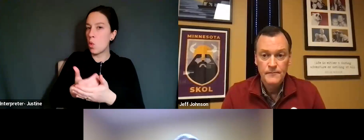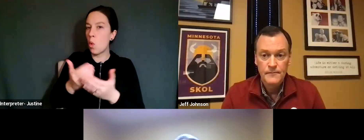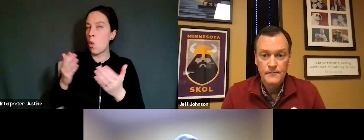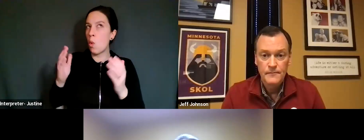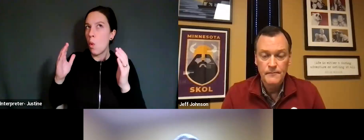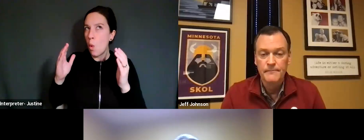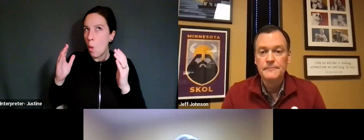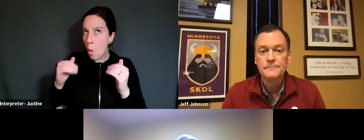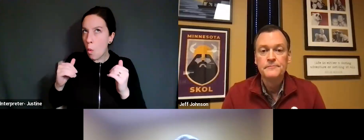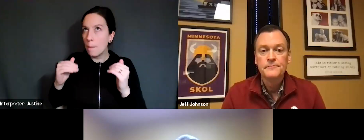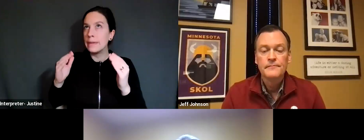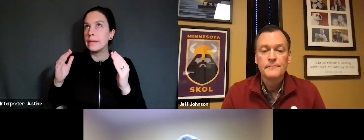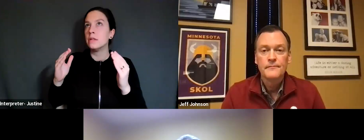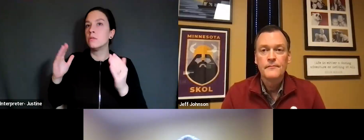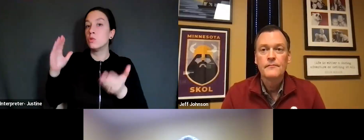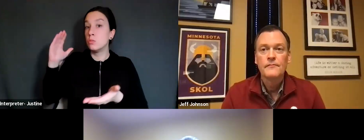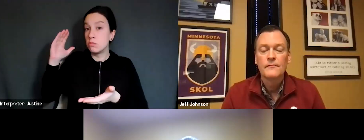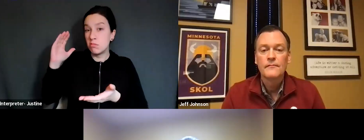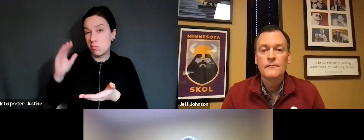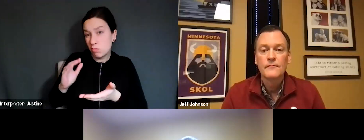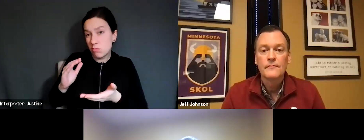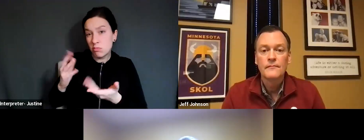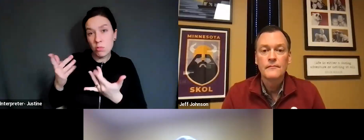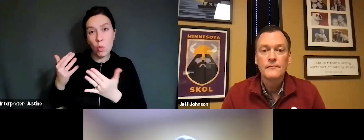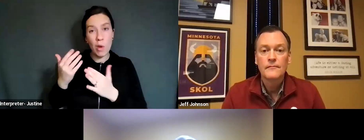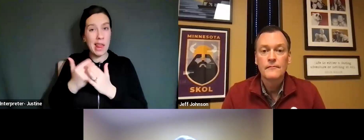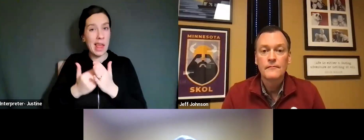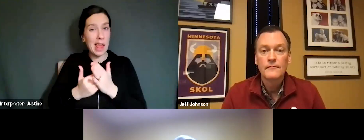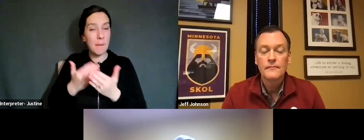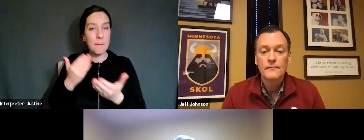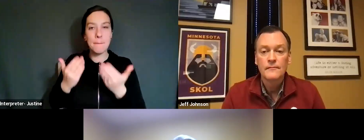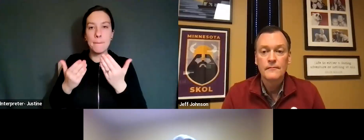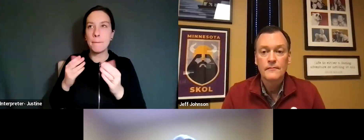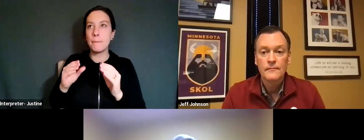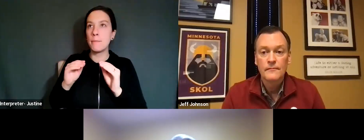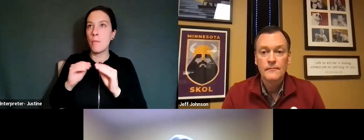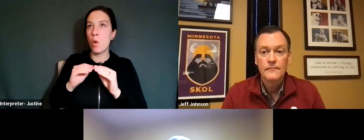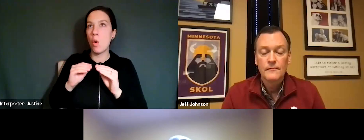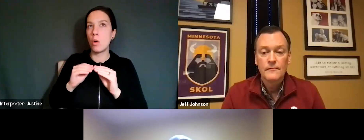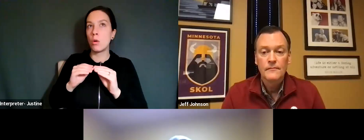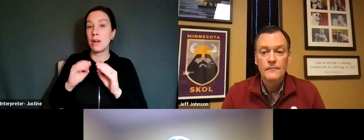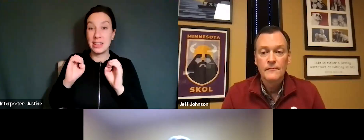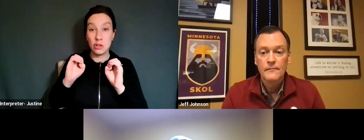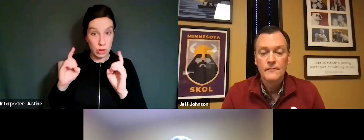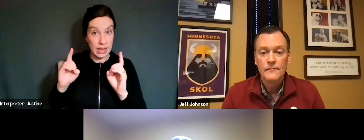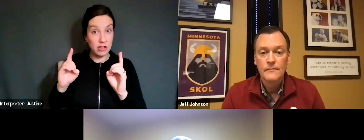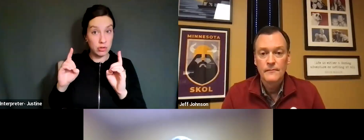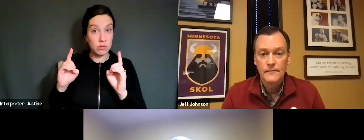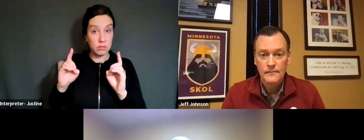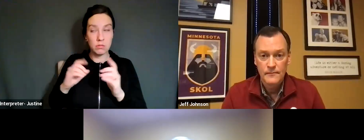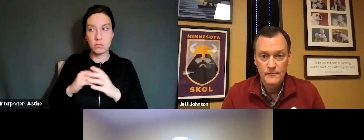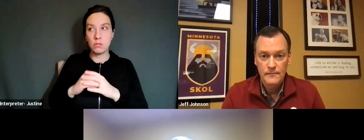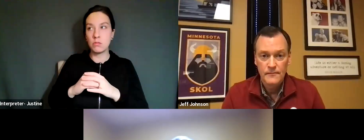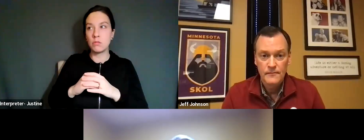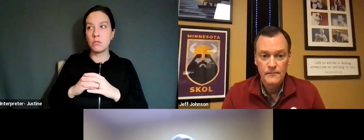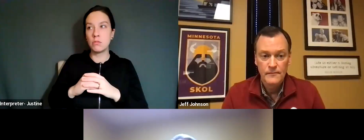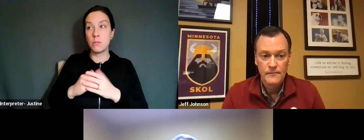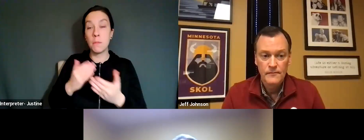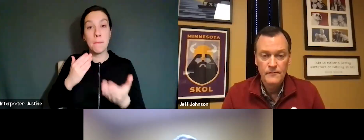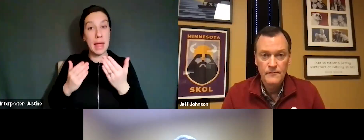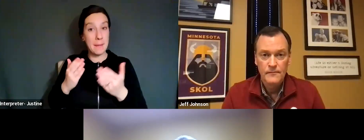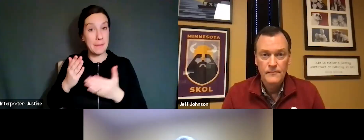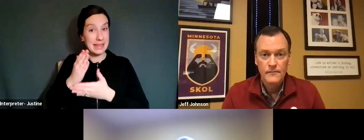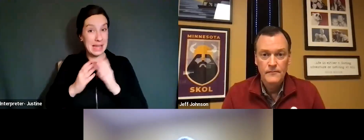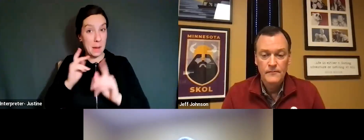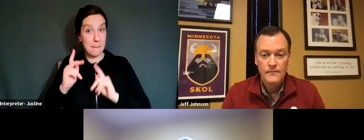reduce that wait list, whether it's more education up front so that maybe people who are on the wait list that a dog probably isn't going to